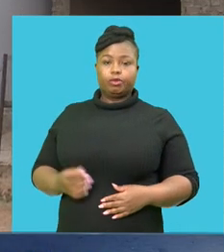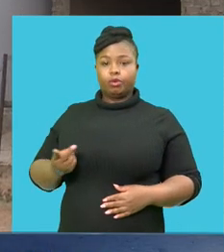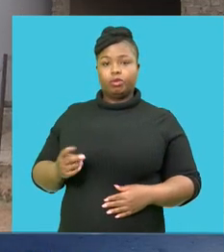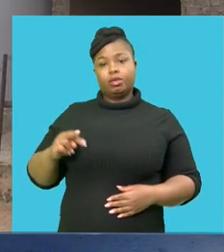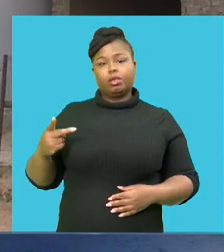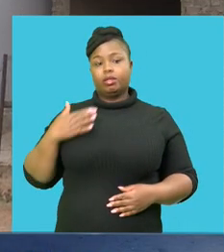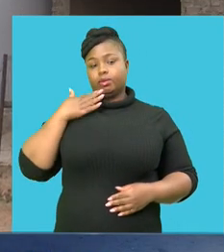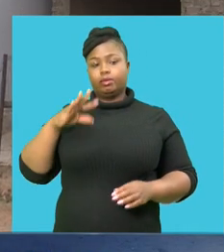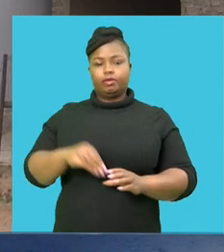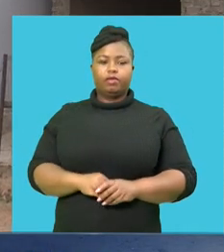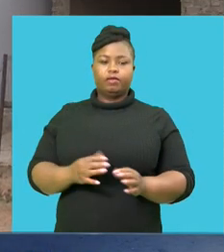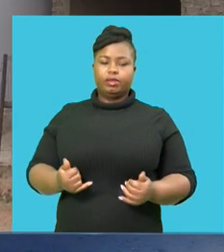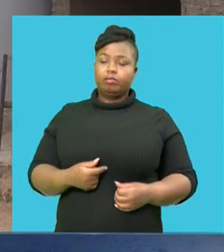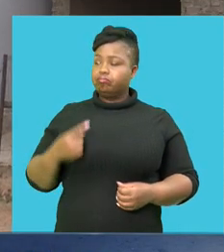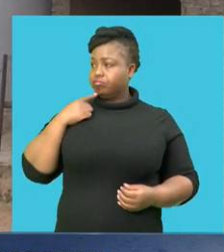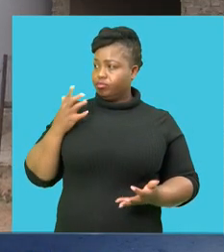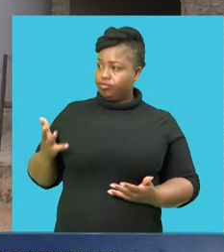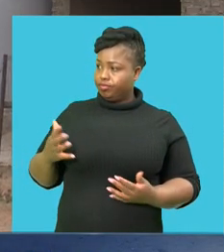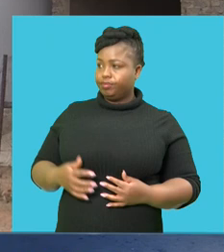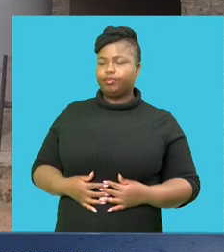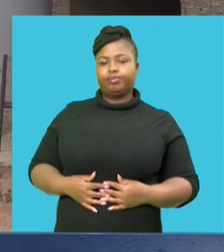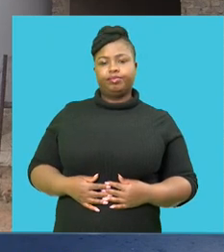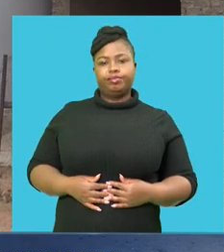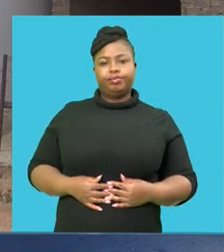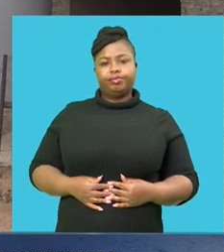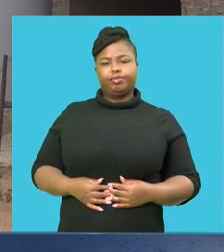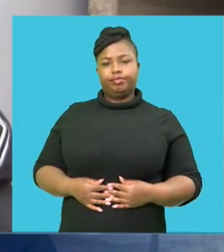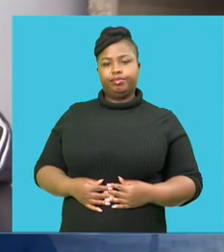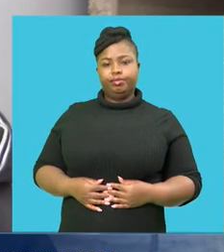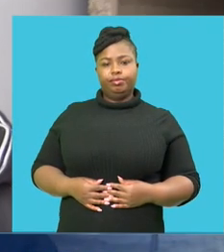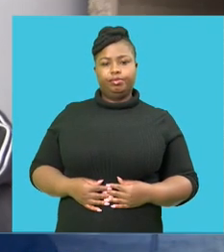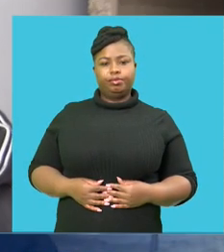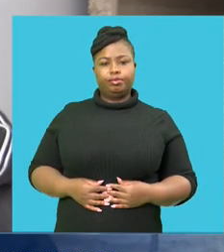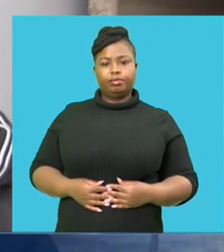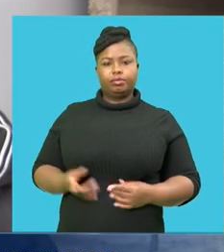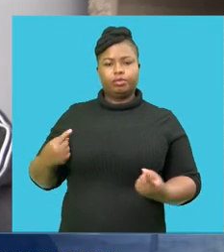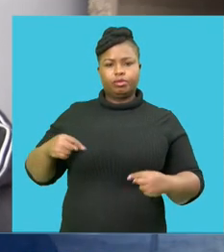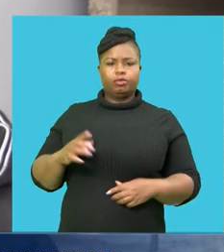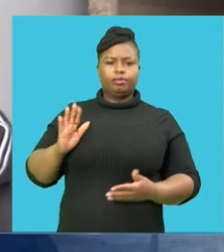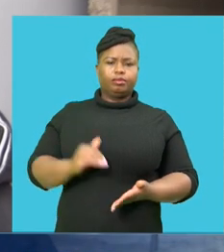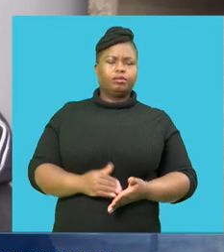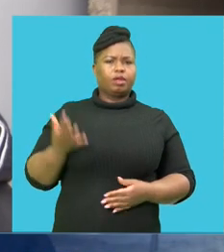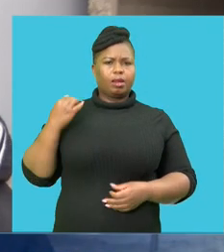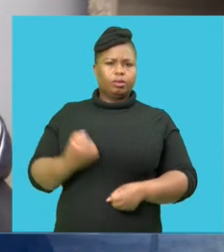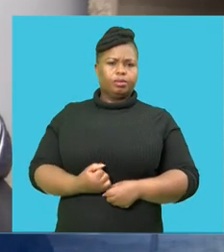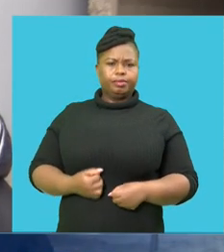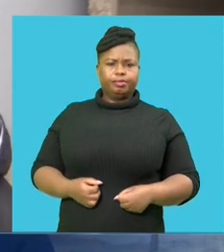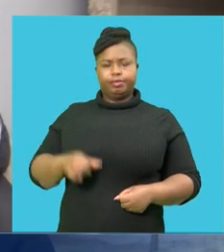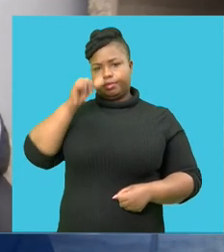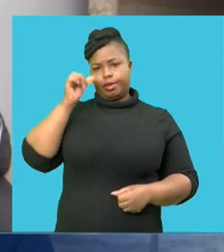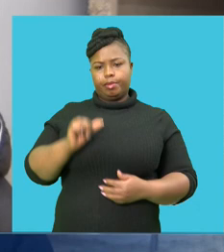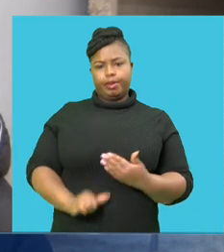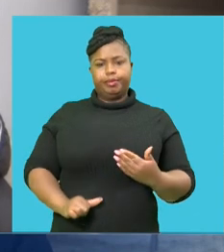yalo msebenzi babeke kanjena ngokubagqugquzele ukwenza lo msebenzi. Sifike la last year